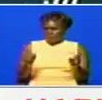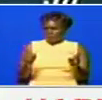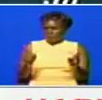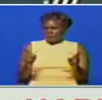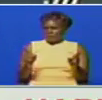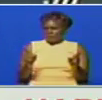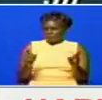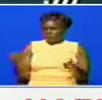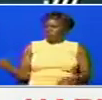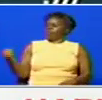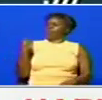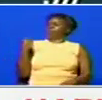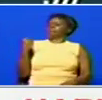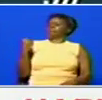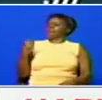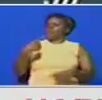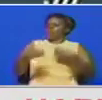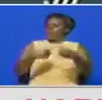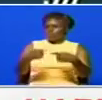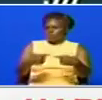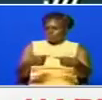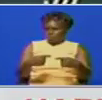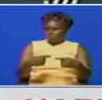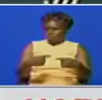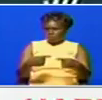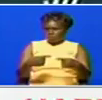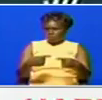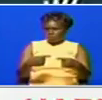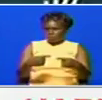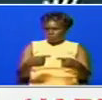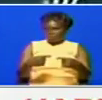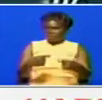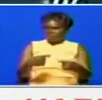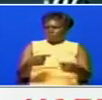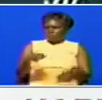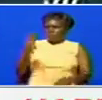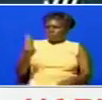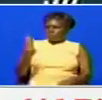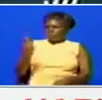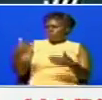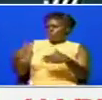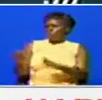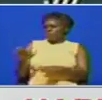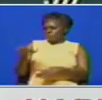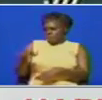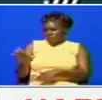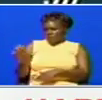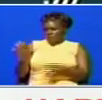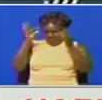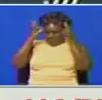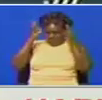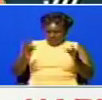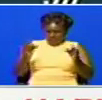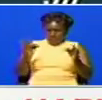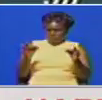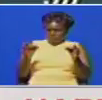it and move on. And I'm not saying one candidate or the other. If Mr. Kenyatta winds up losing in this race, he has to make a decision to cede